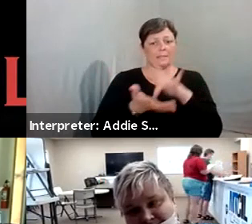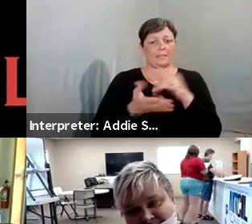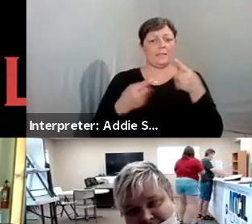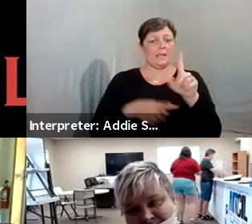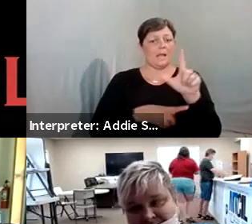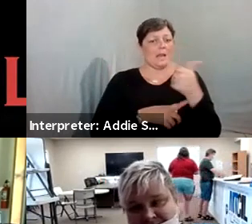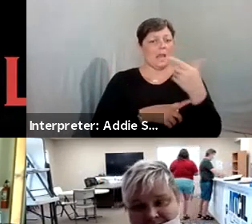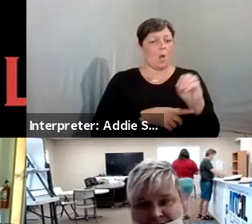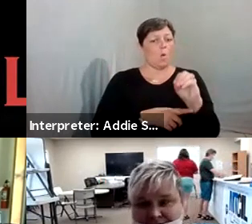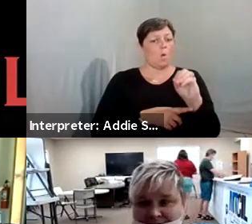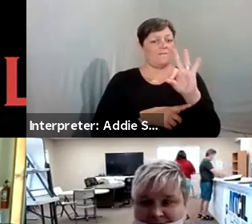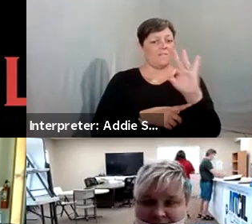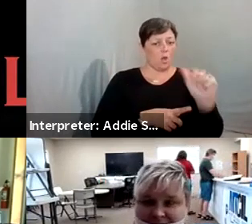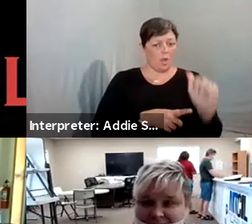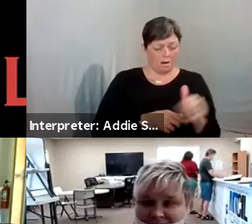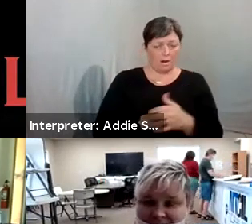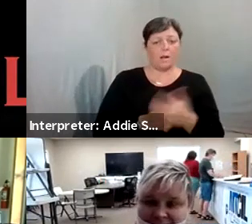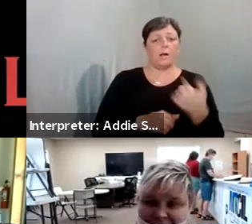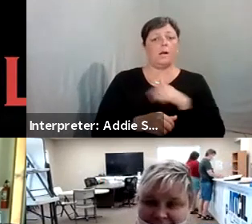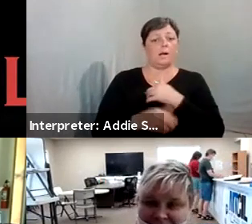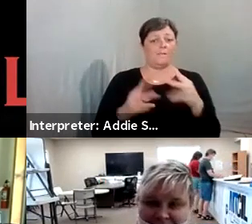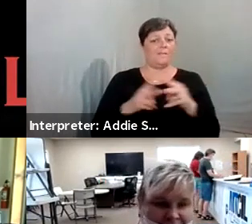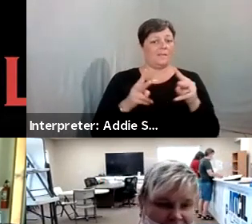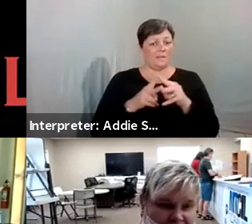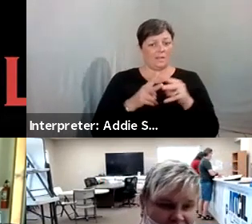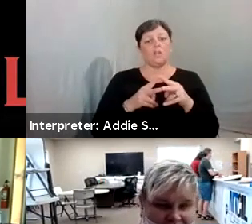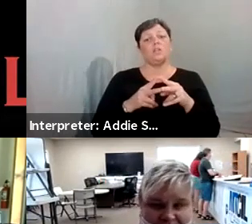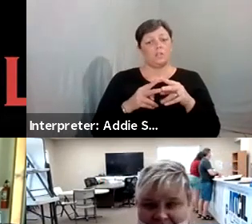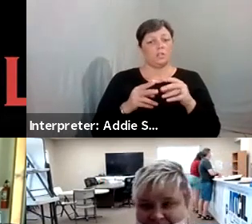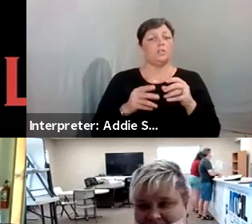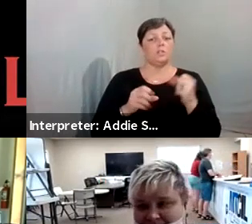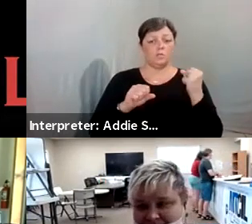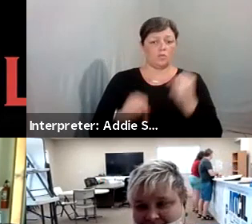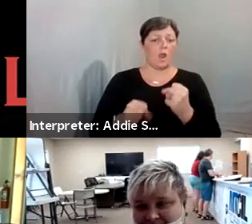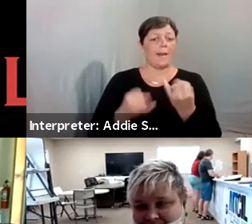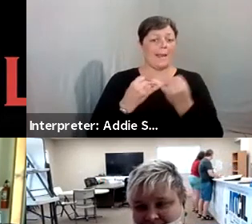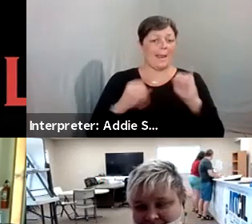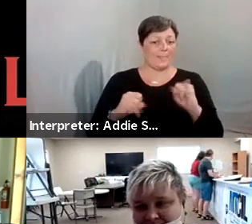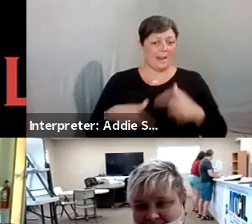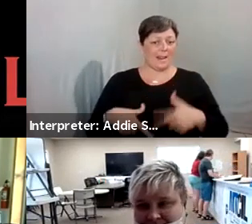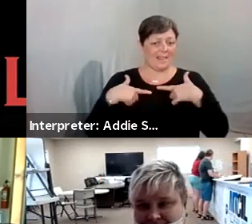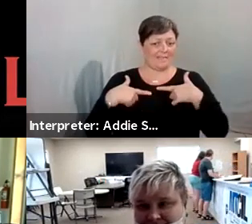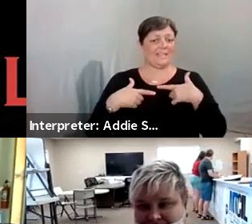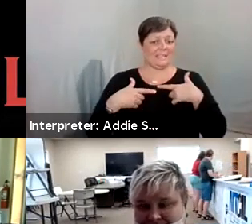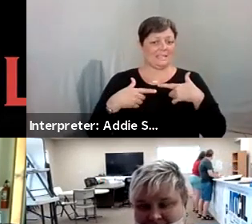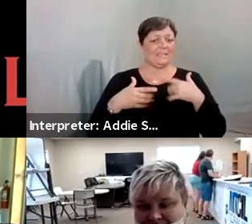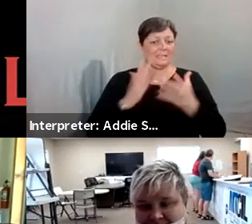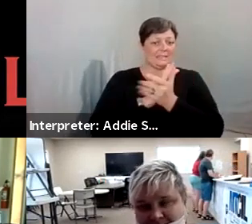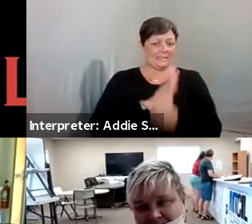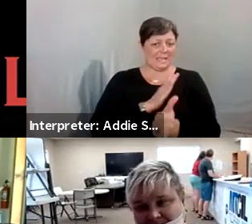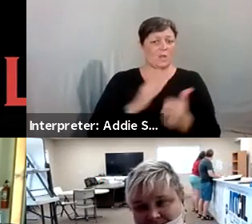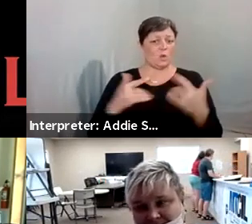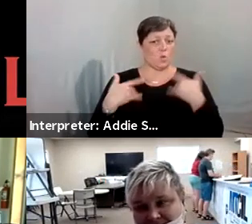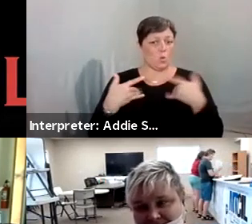Florida. And we have a very strong youth independent living skills group program. When we